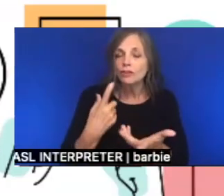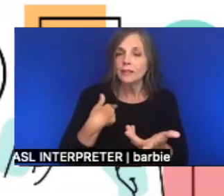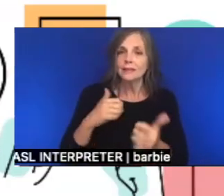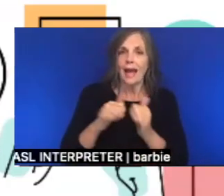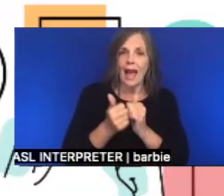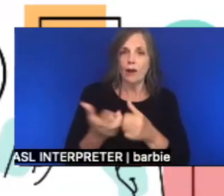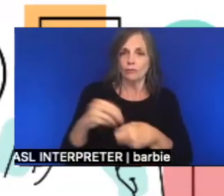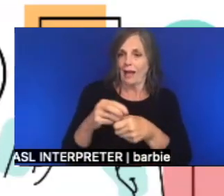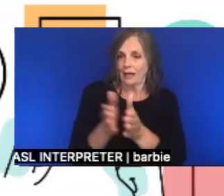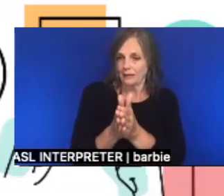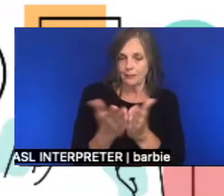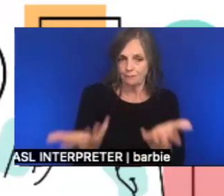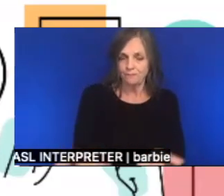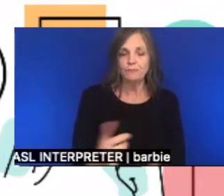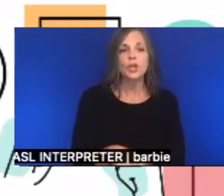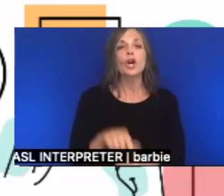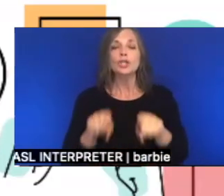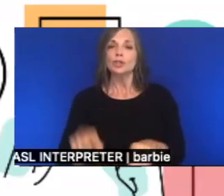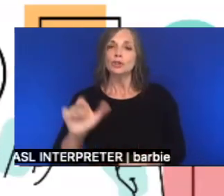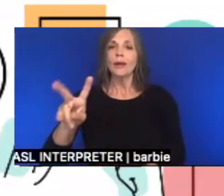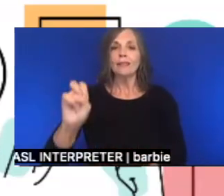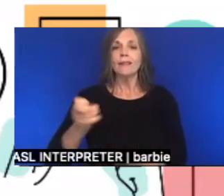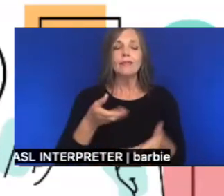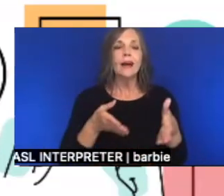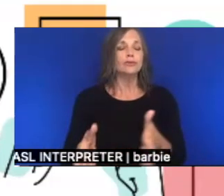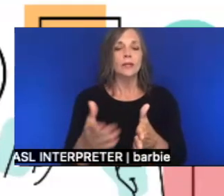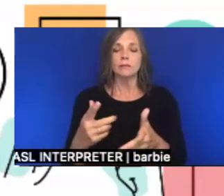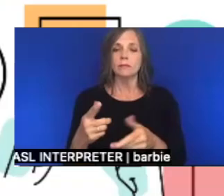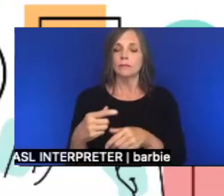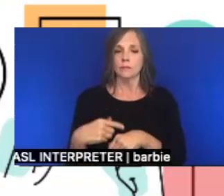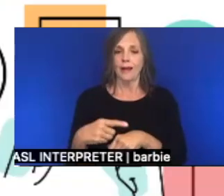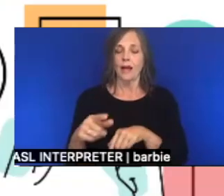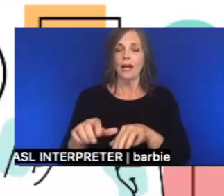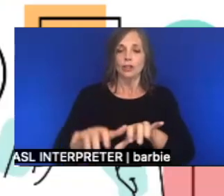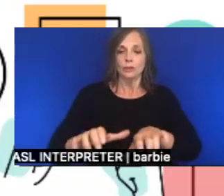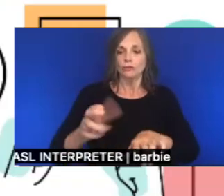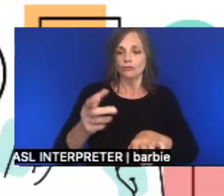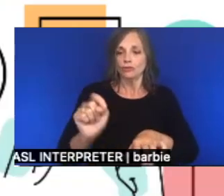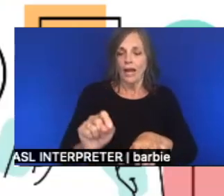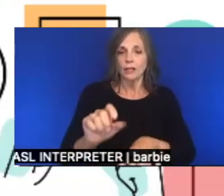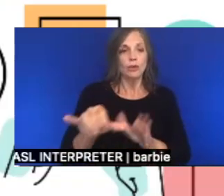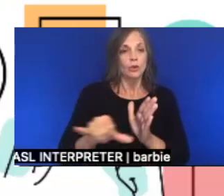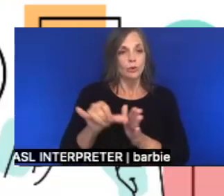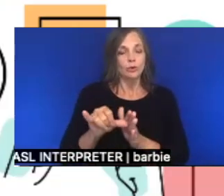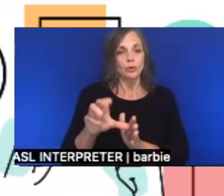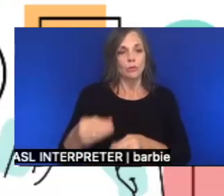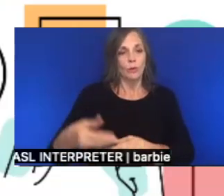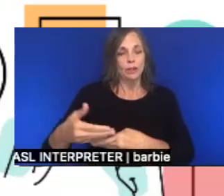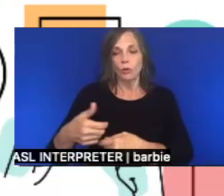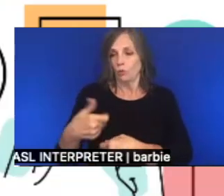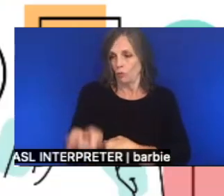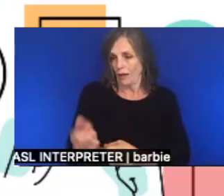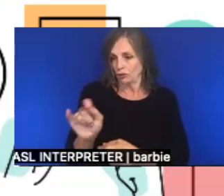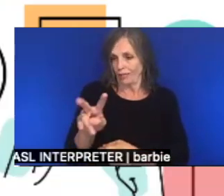you can ask. During the live stream video, type your question directly into the YouTube chat window. If you're not watching live, you can still post